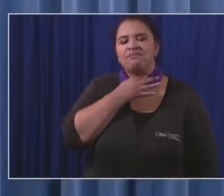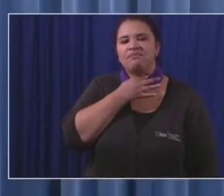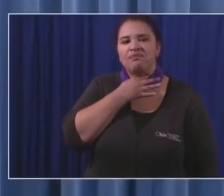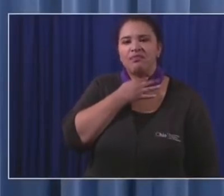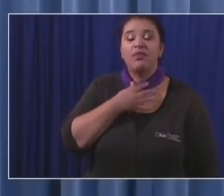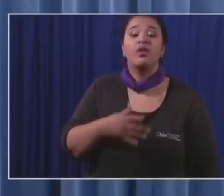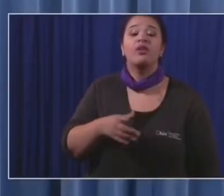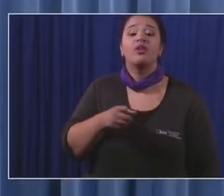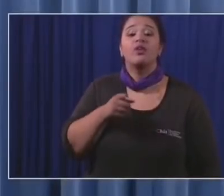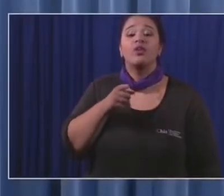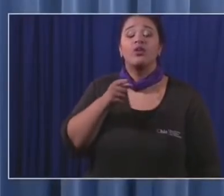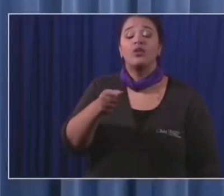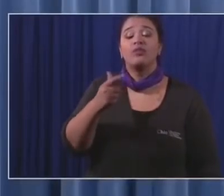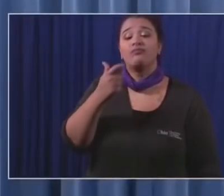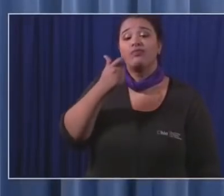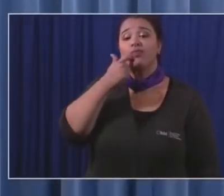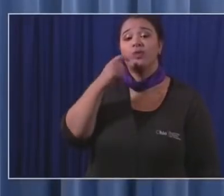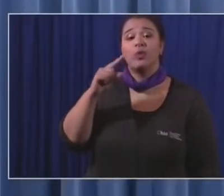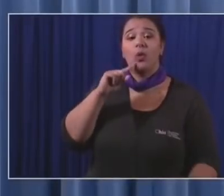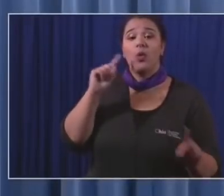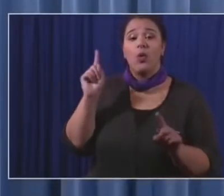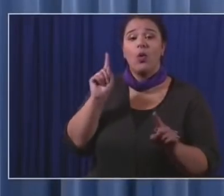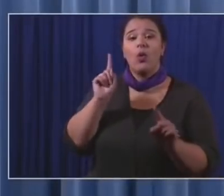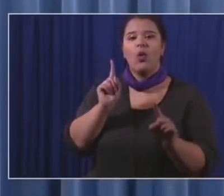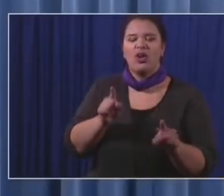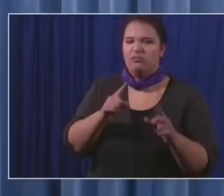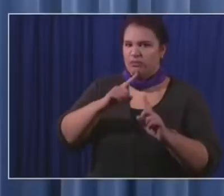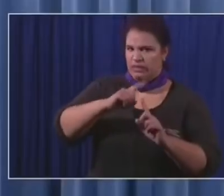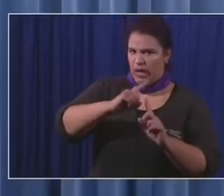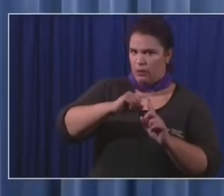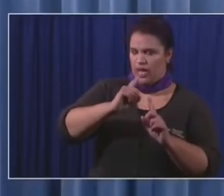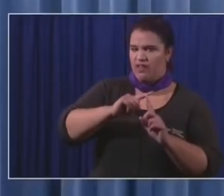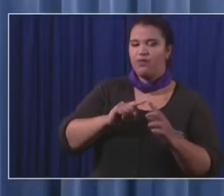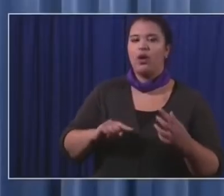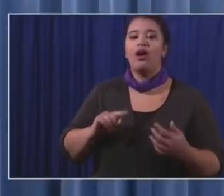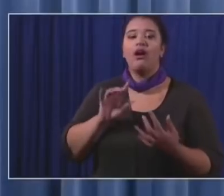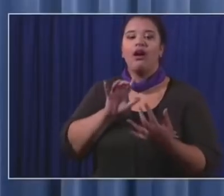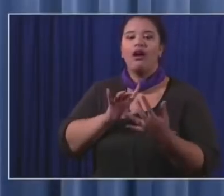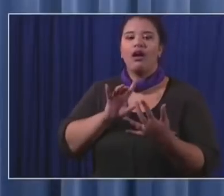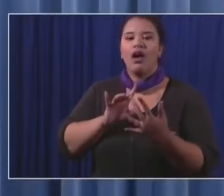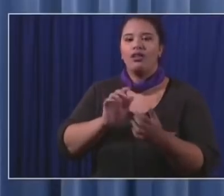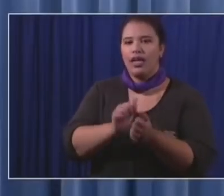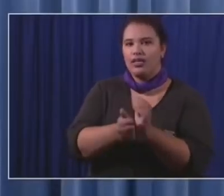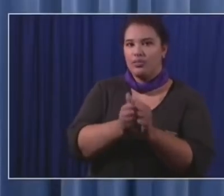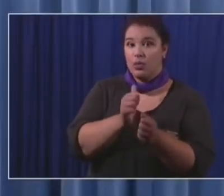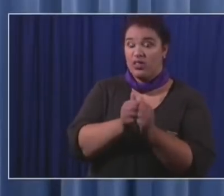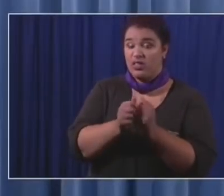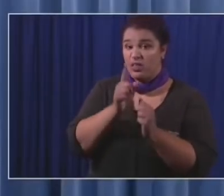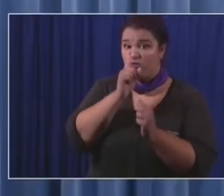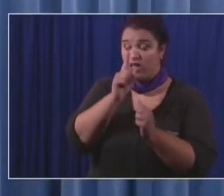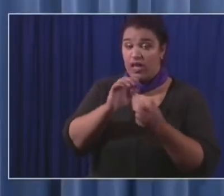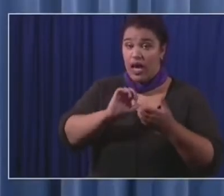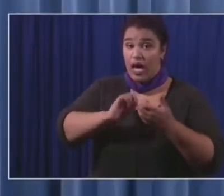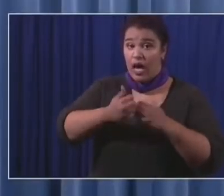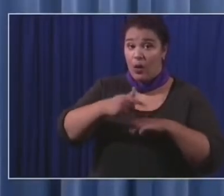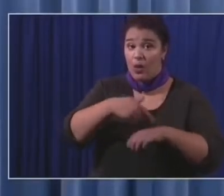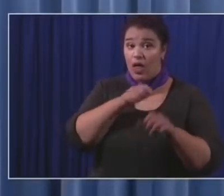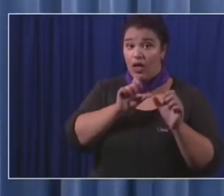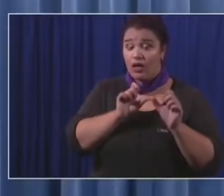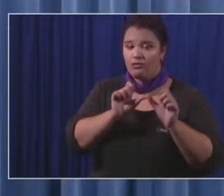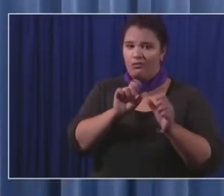Good afternoon, Governor. Karen Johnson, WLWT in Cincinnati. Question regarding the short-term order